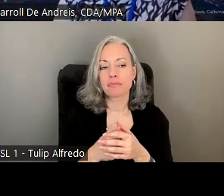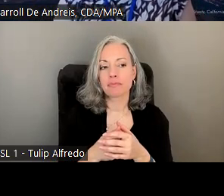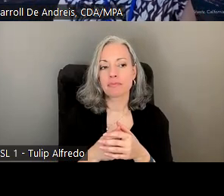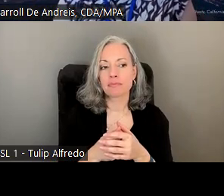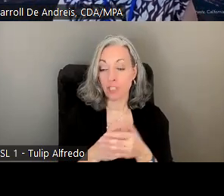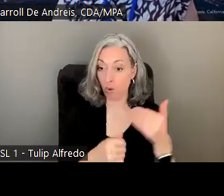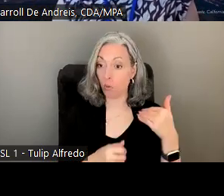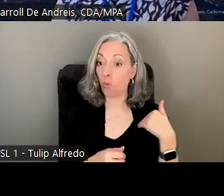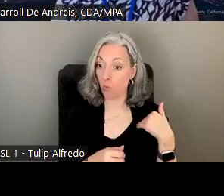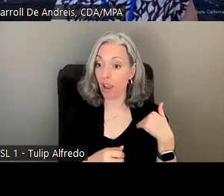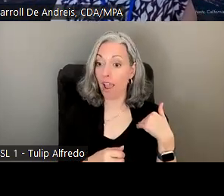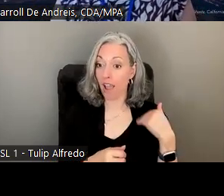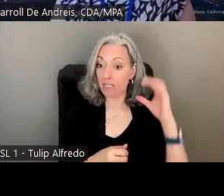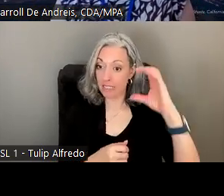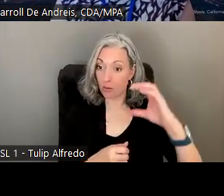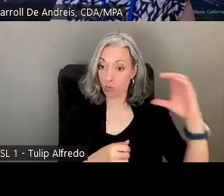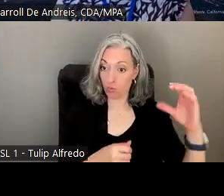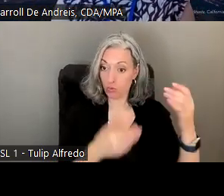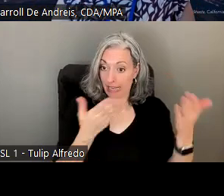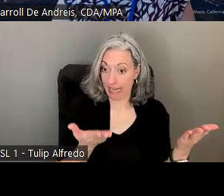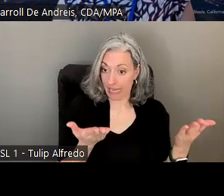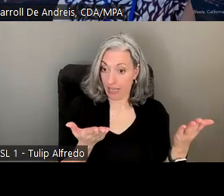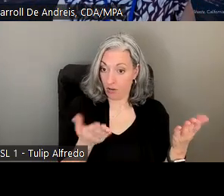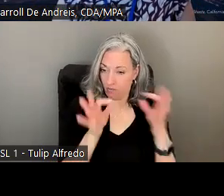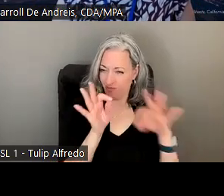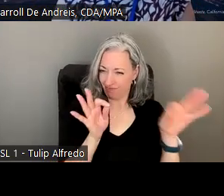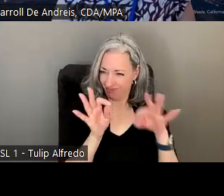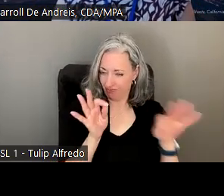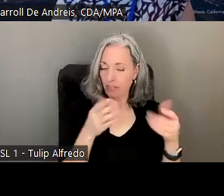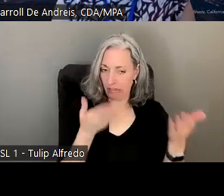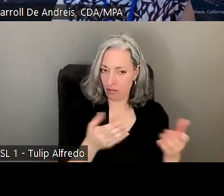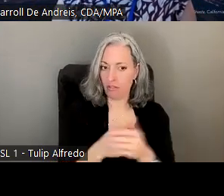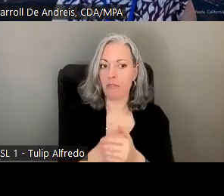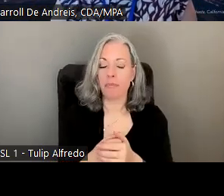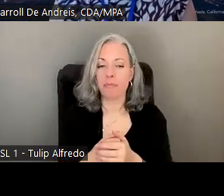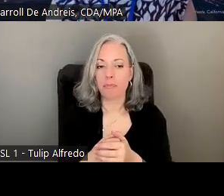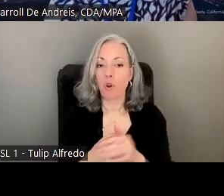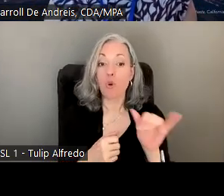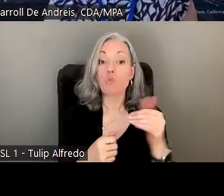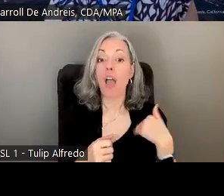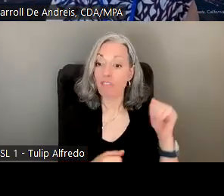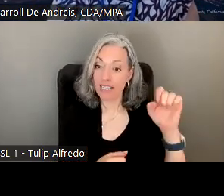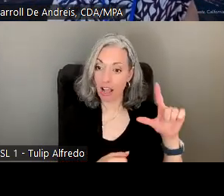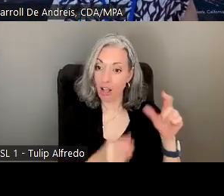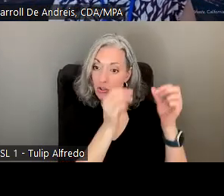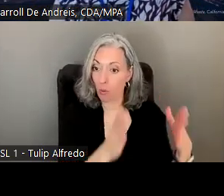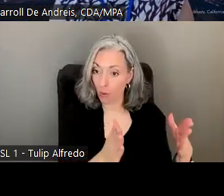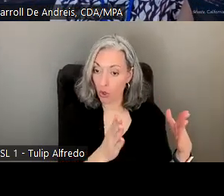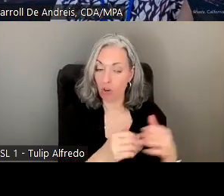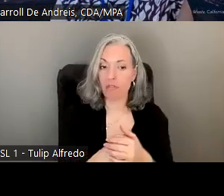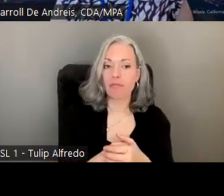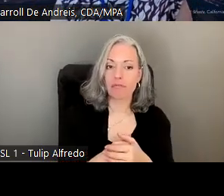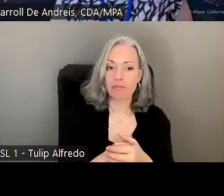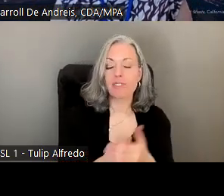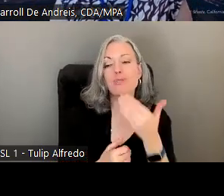We have live captioning available to you via your webinar functions. We also have ASL interpreting. So thank